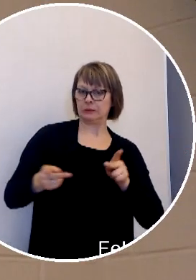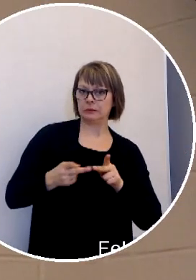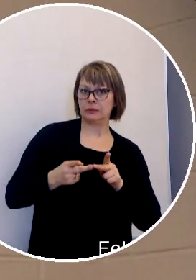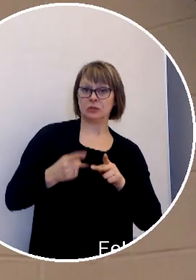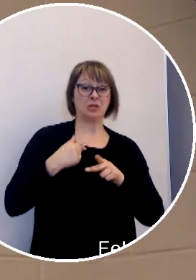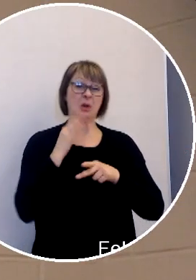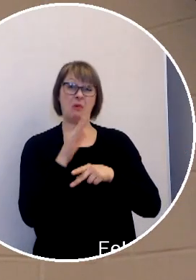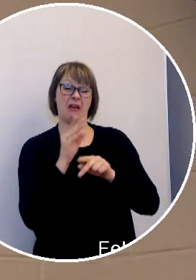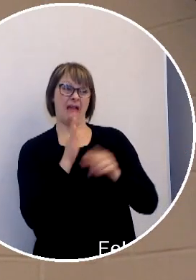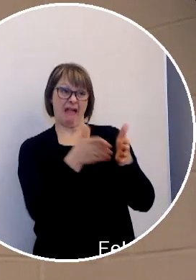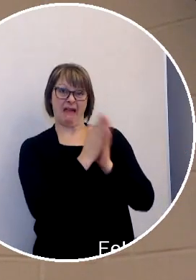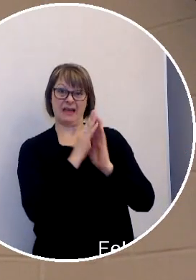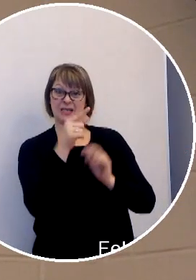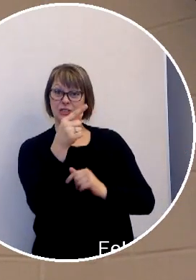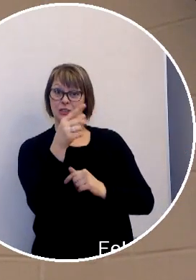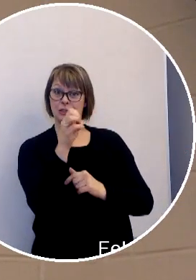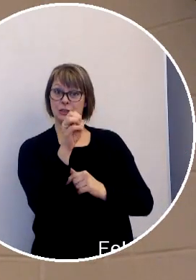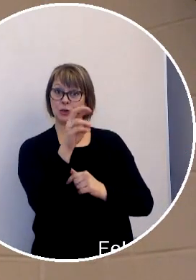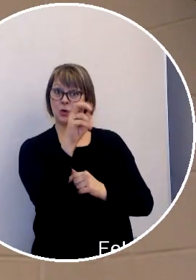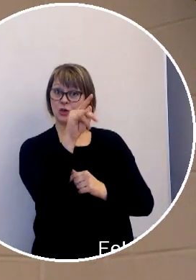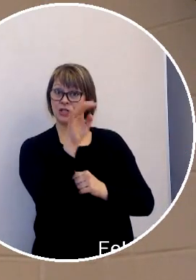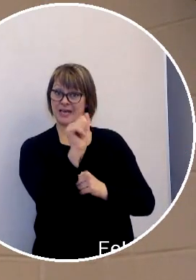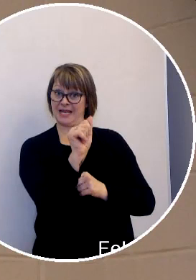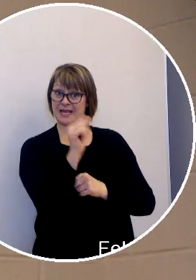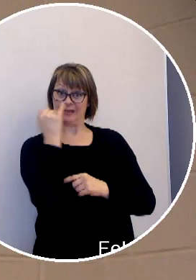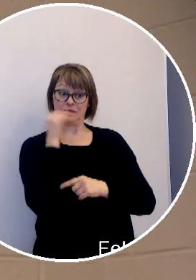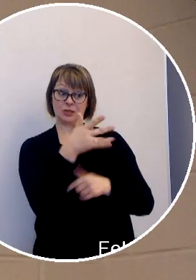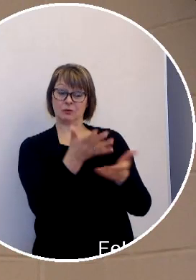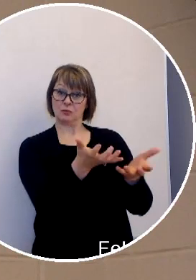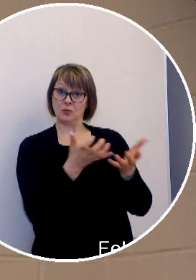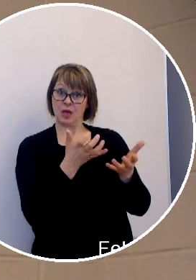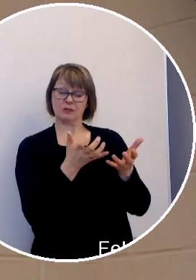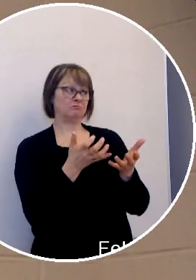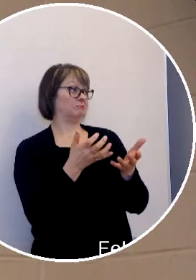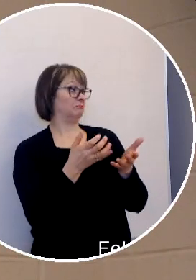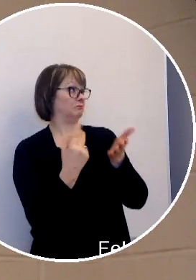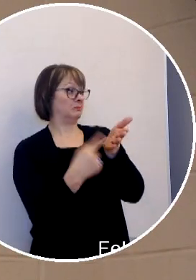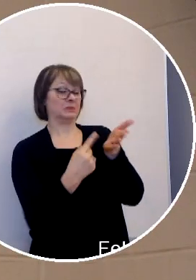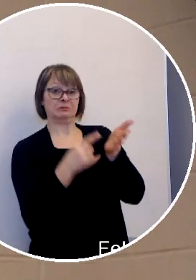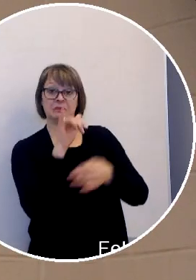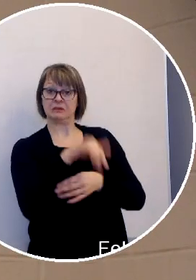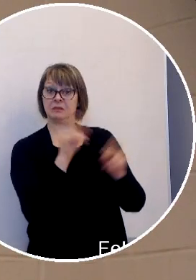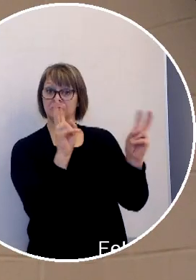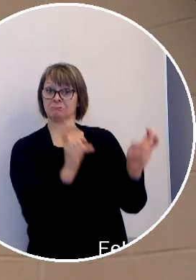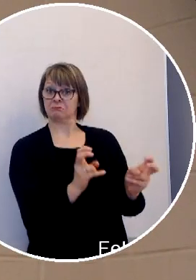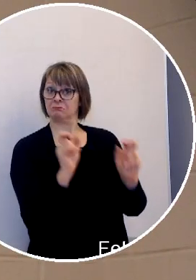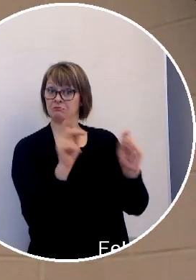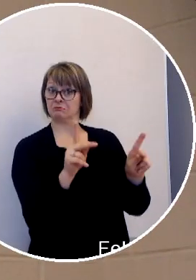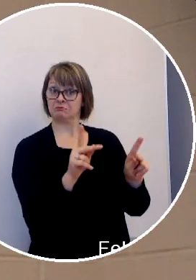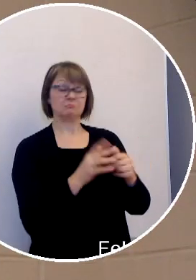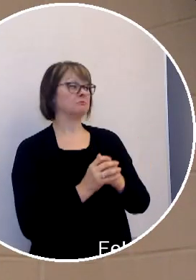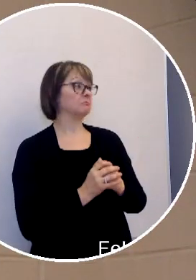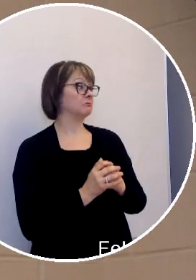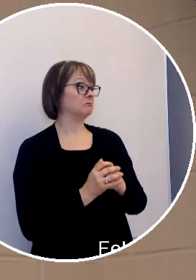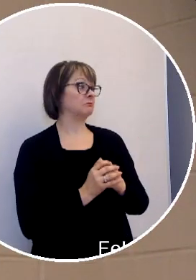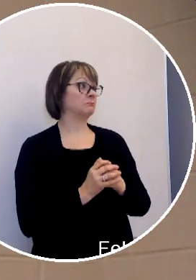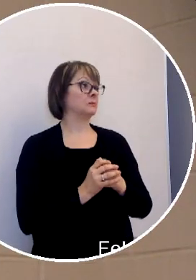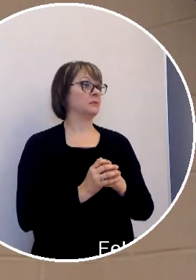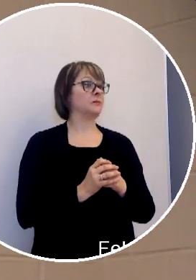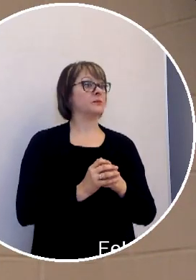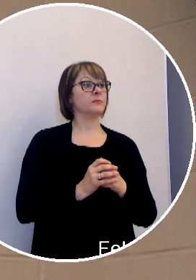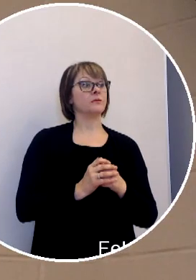upon Georgina to describe some of the high points of the terms of reference. Obviously not all of them, because they're quite lengthy.